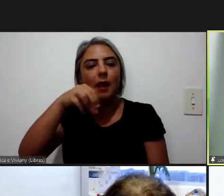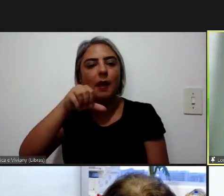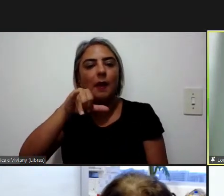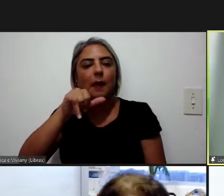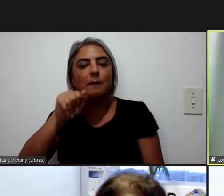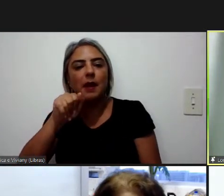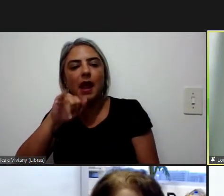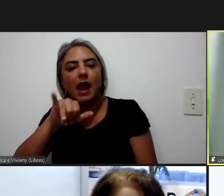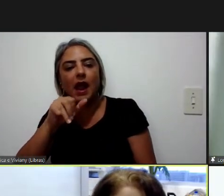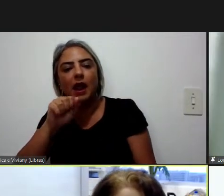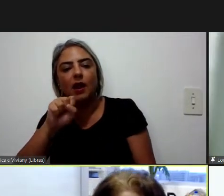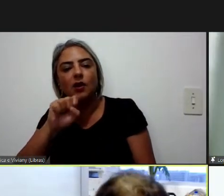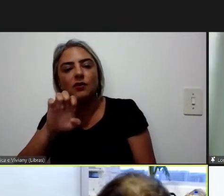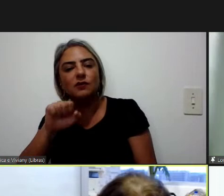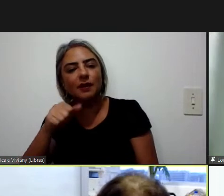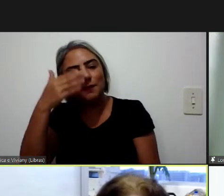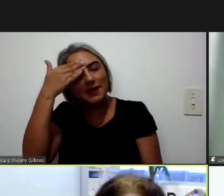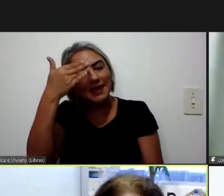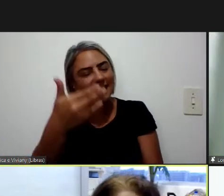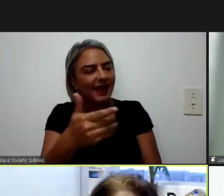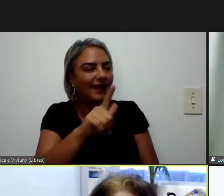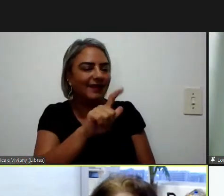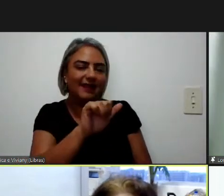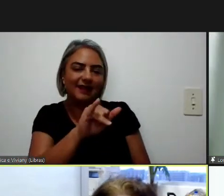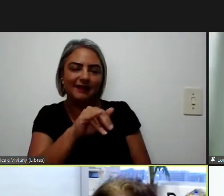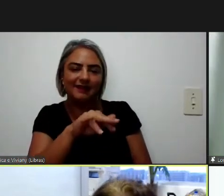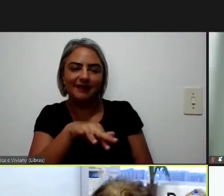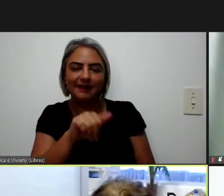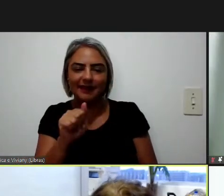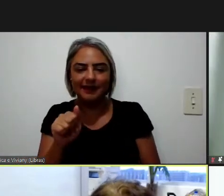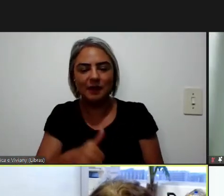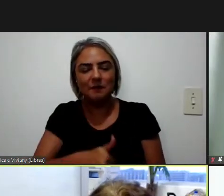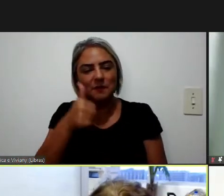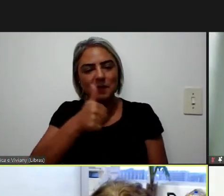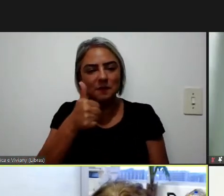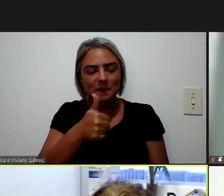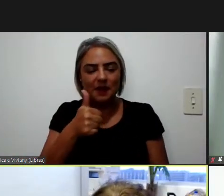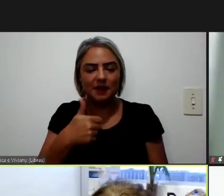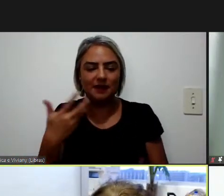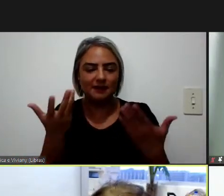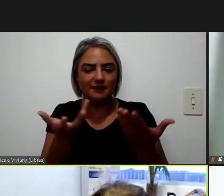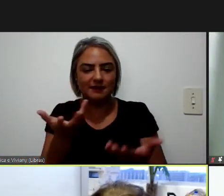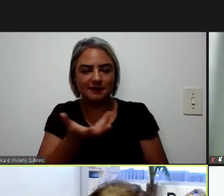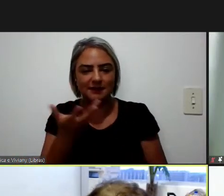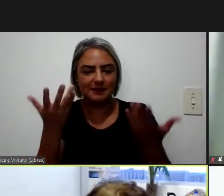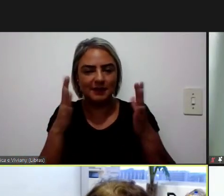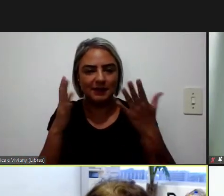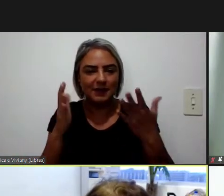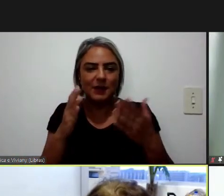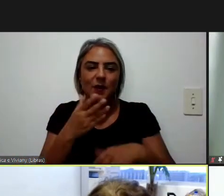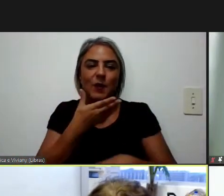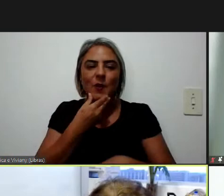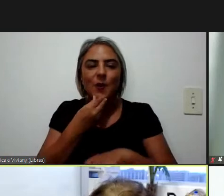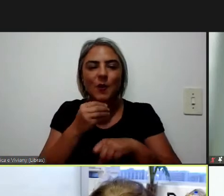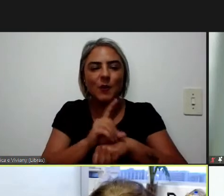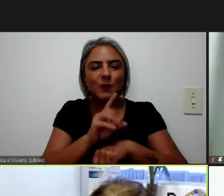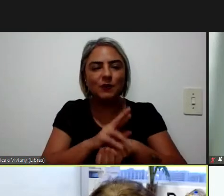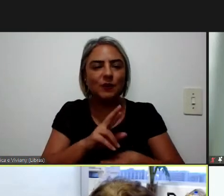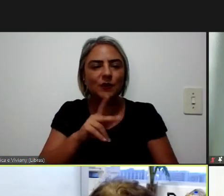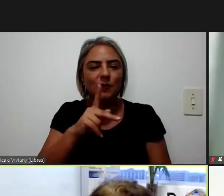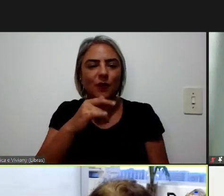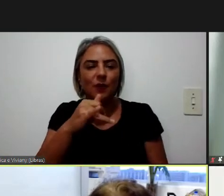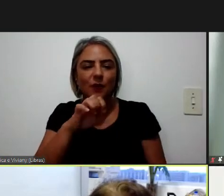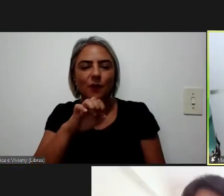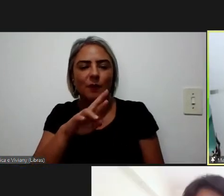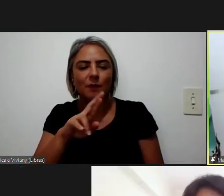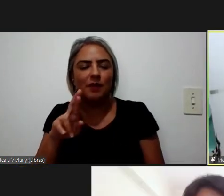start with Ms. Maria José, please. Thank you very much, Lorena. First, I would like to congratulate Dr.